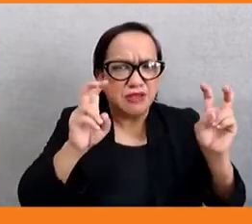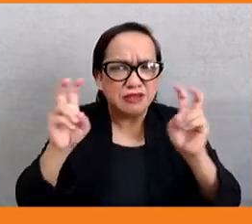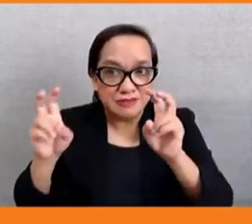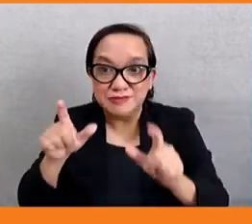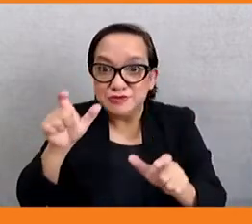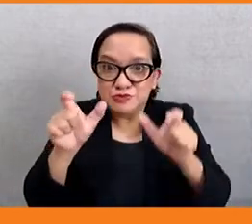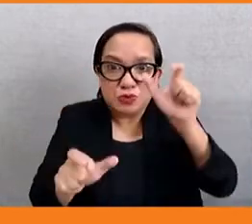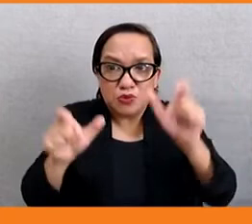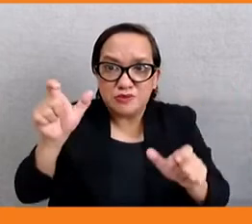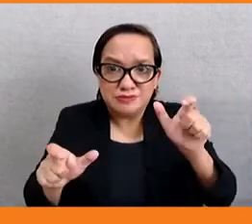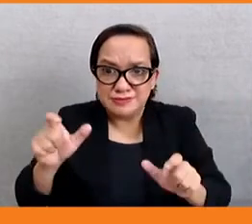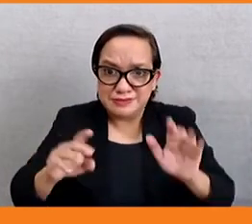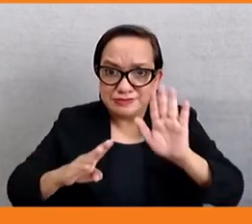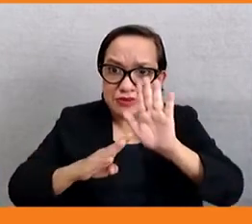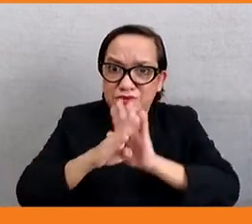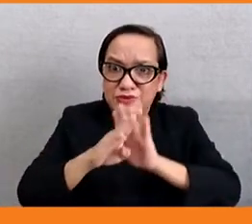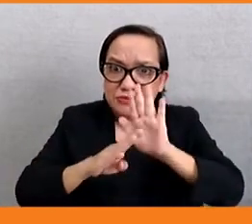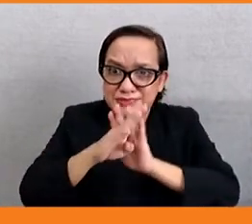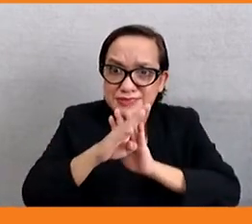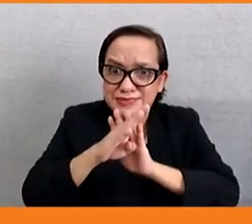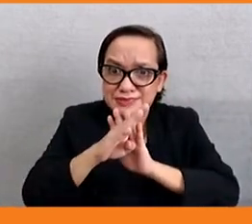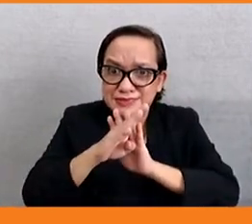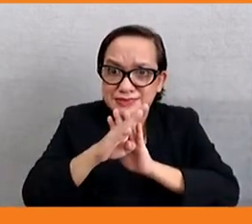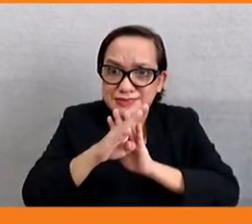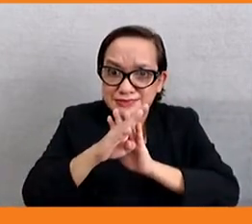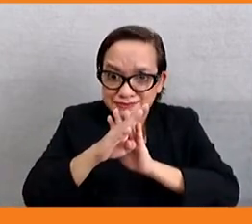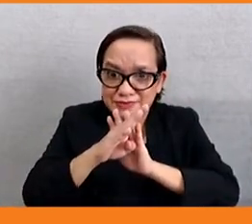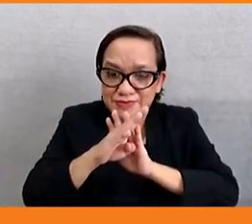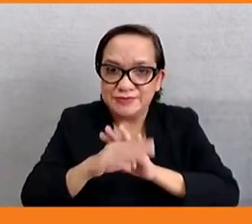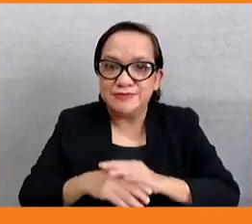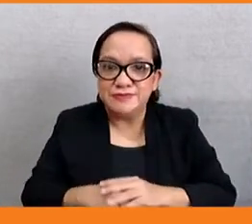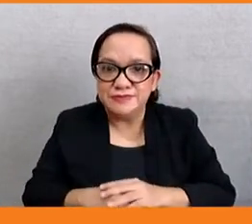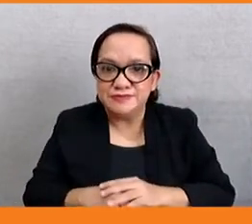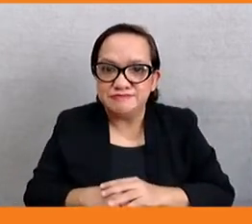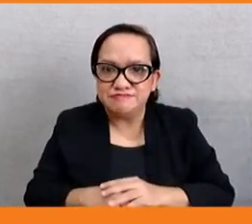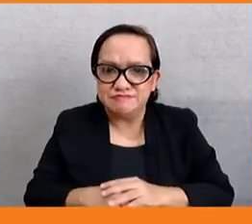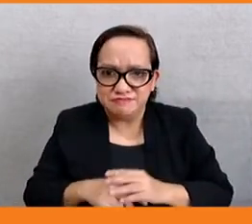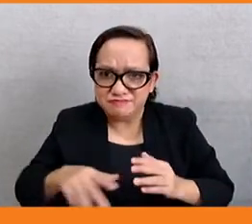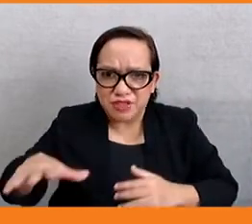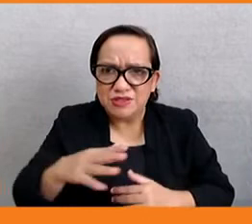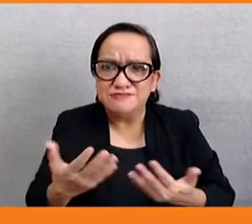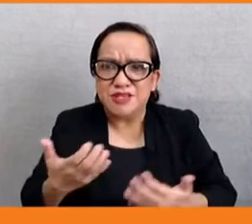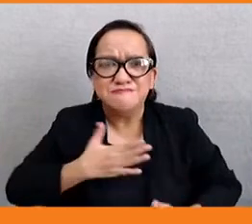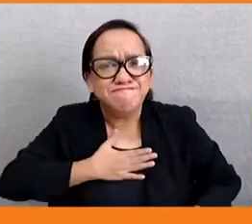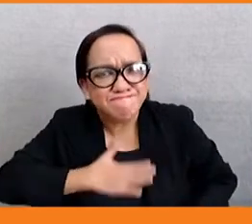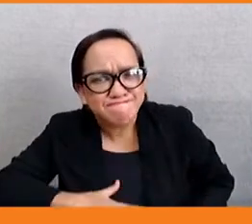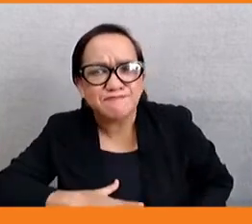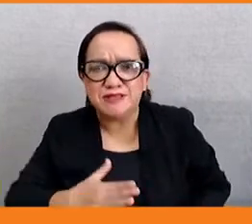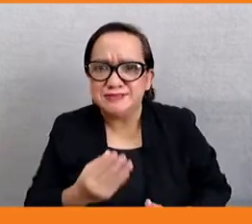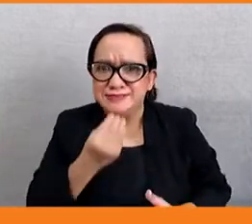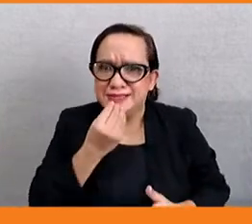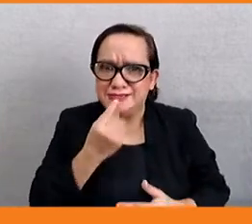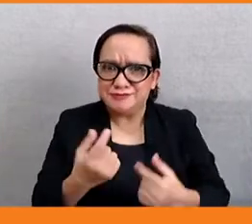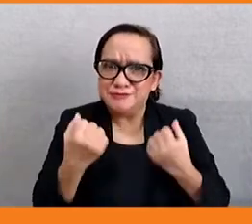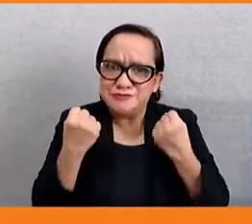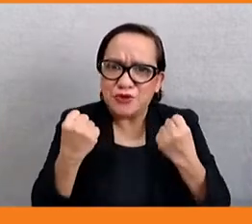are living with food insecurity, inflation, and the challenges of debt sustainability.